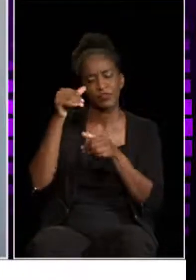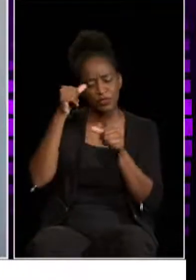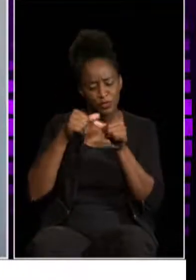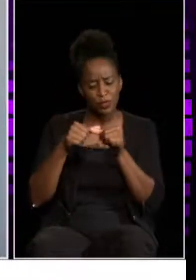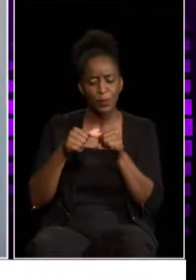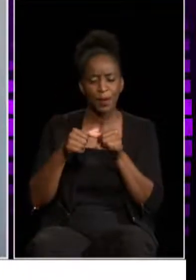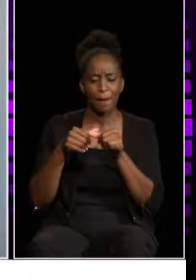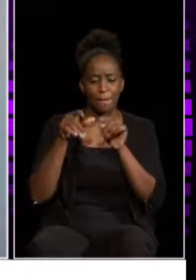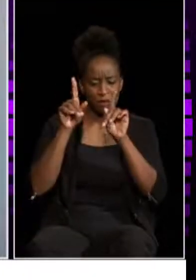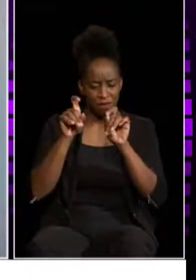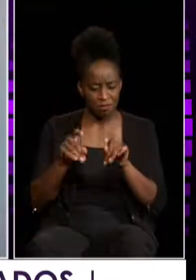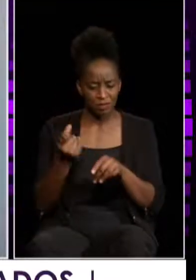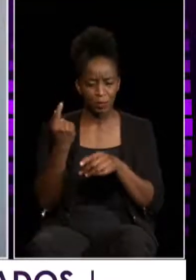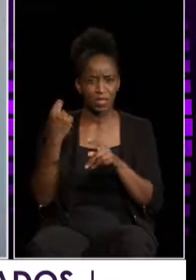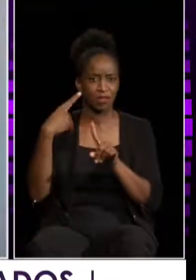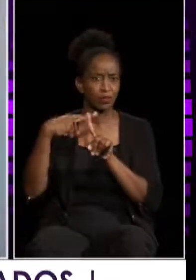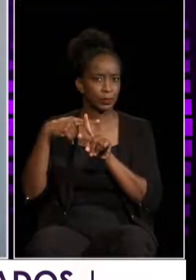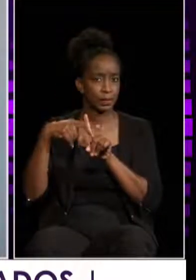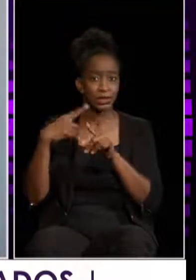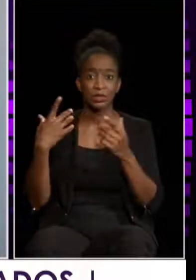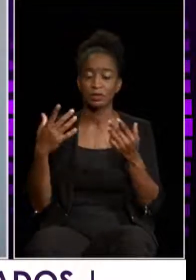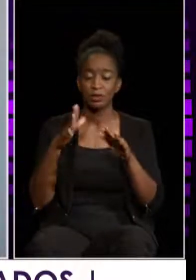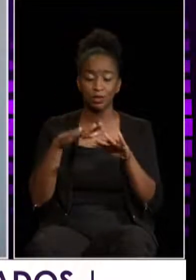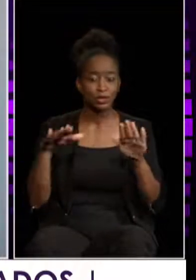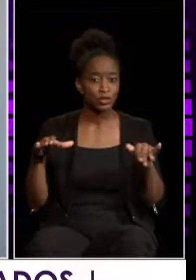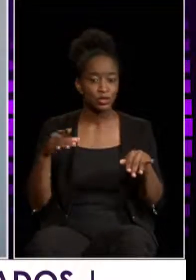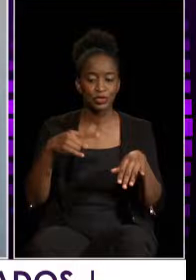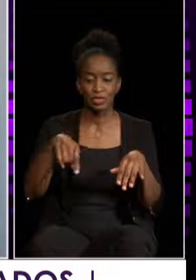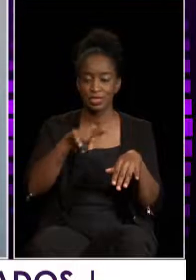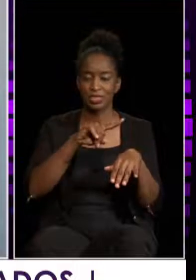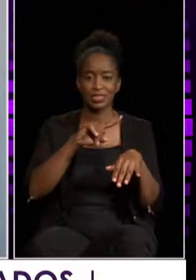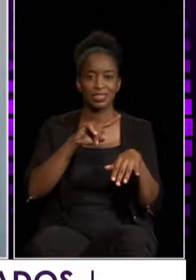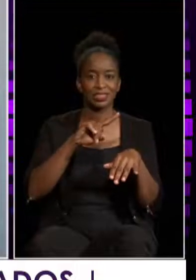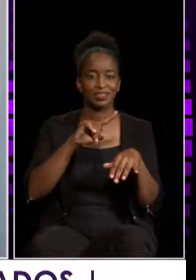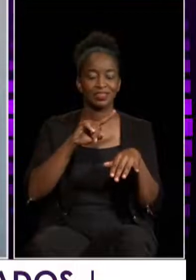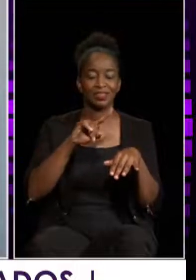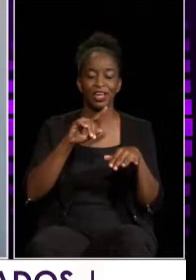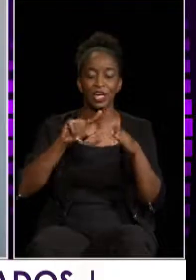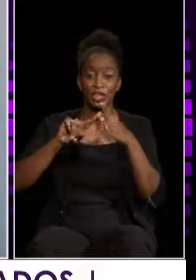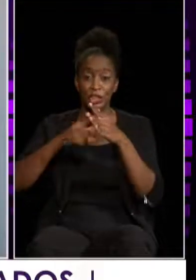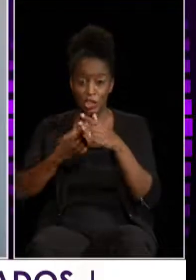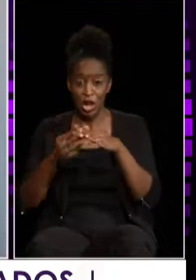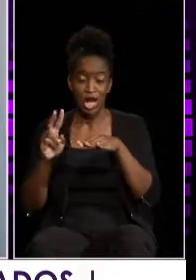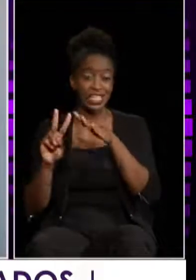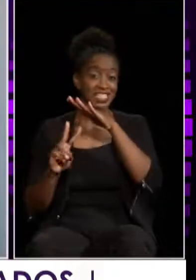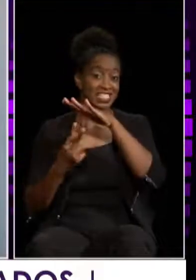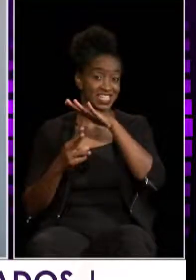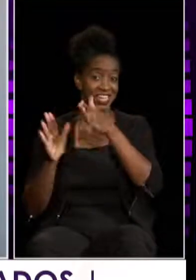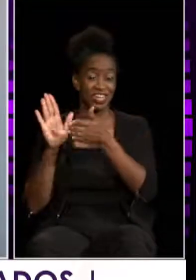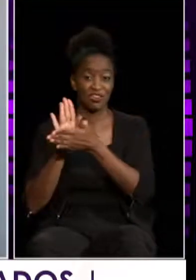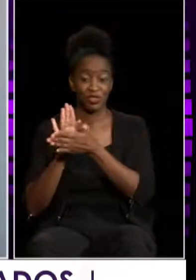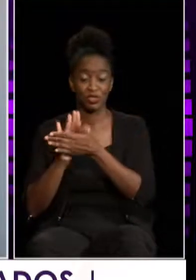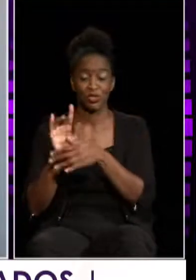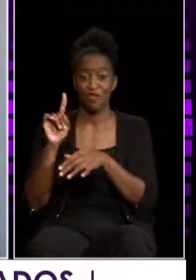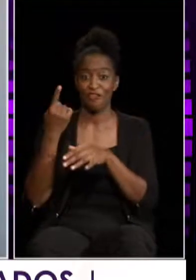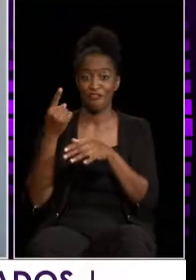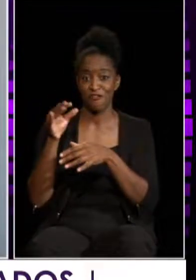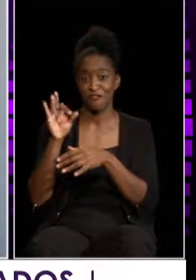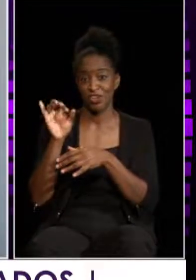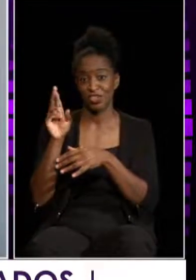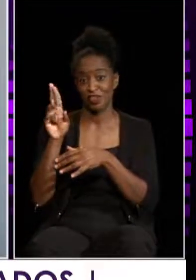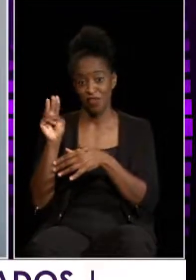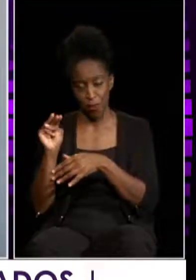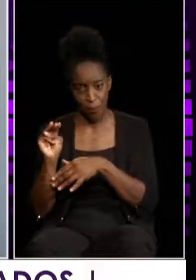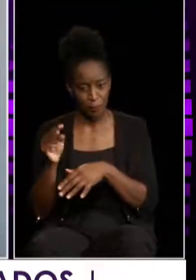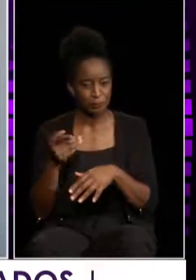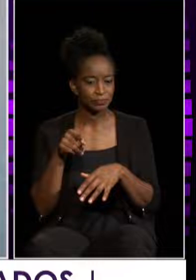children hit first form, some of them are very burnt out from the lessons and the stress of the 11 plus. And some of that stress